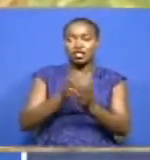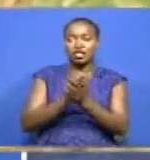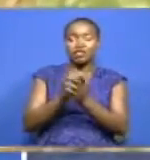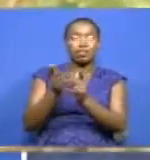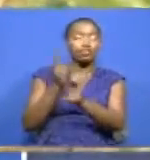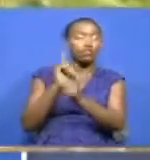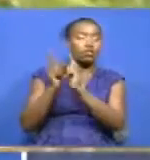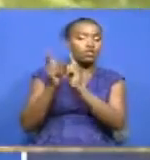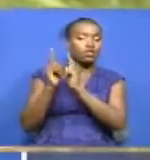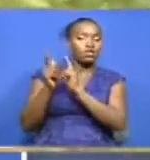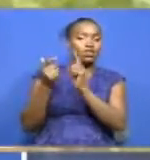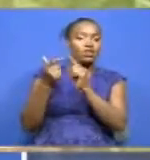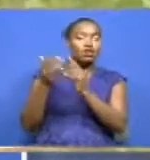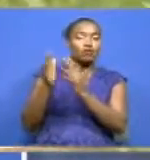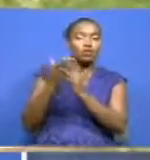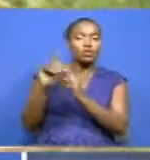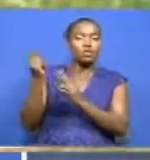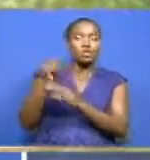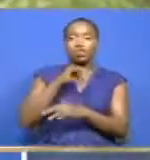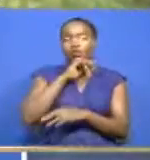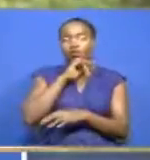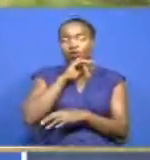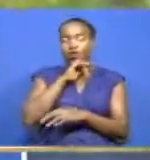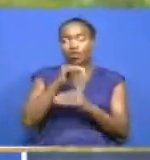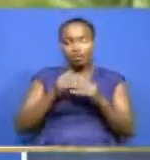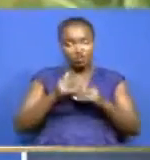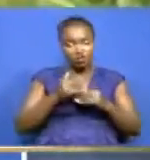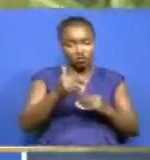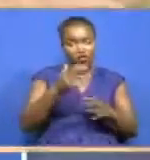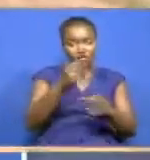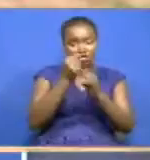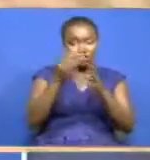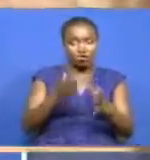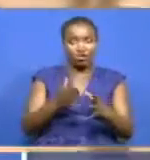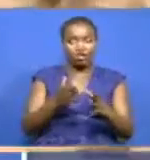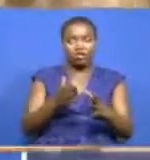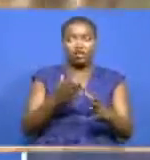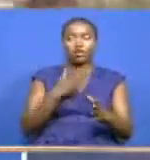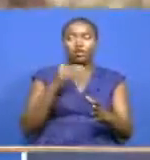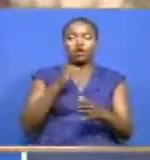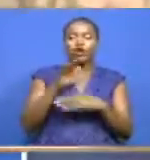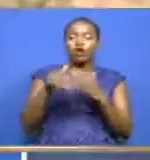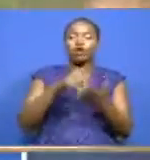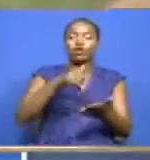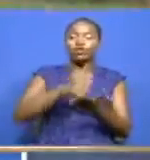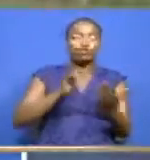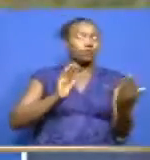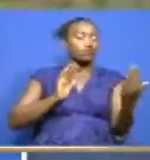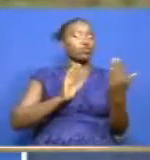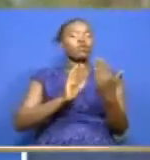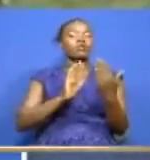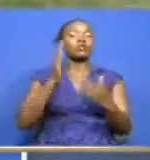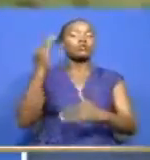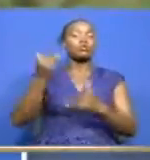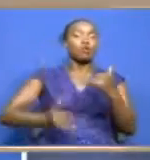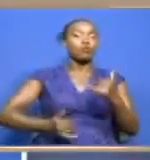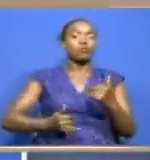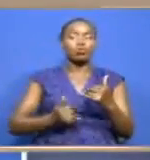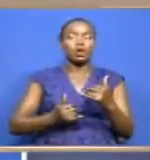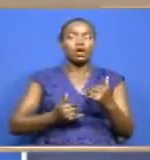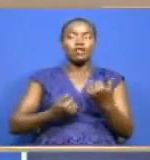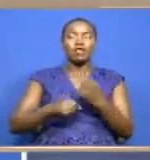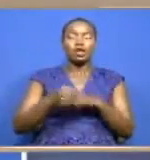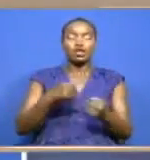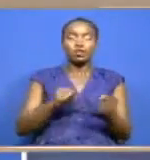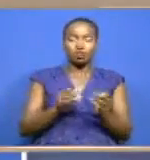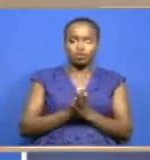between Kenya and Uganda. Going forward, stakeholders are calling for an all-inclusive approach to stem the vice. We